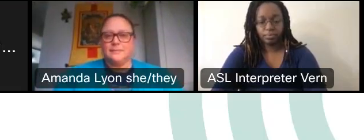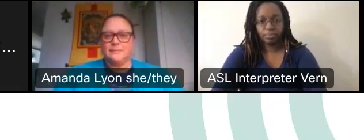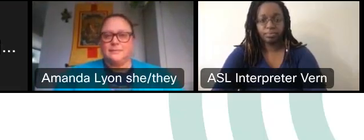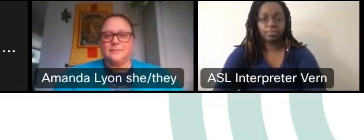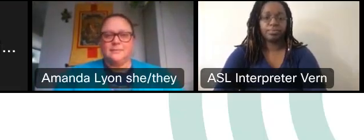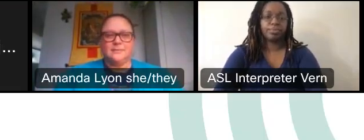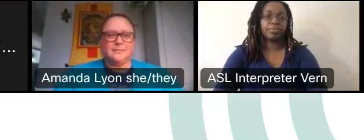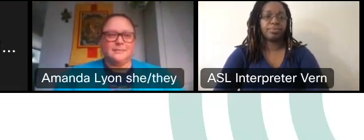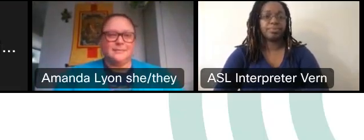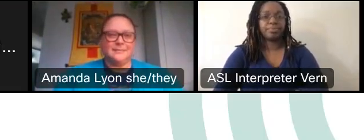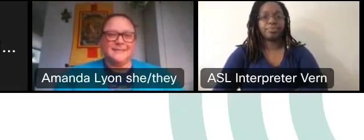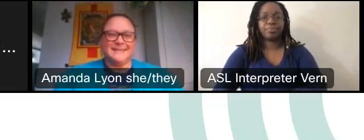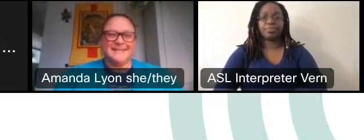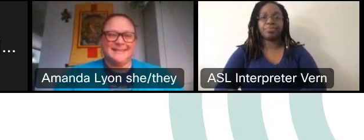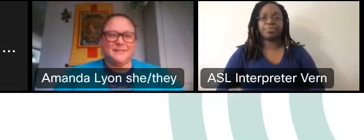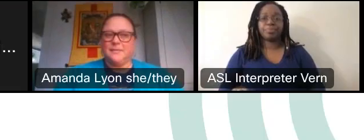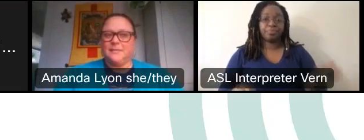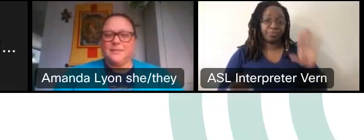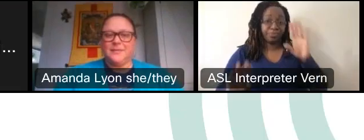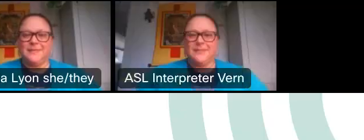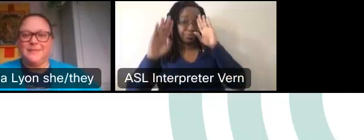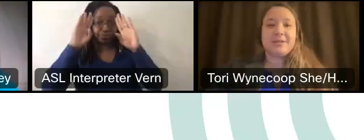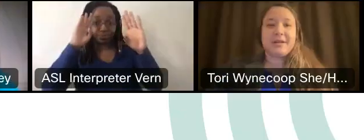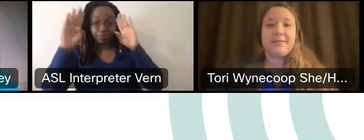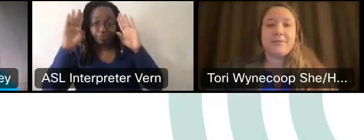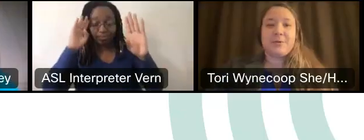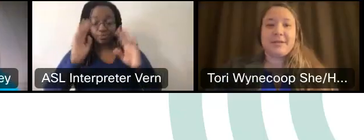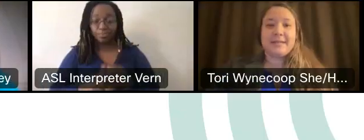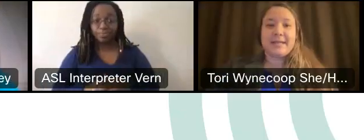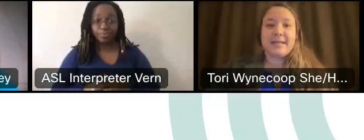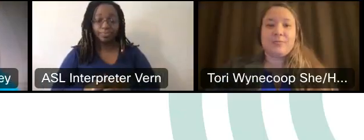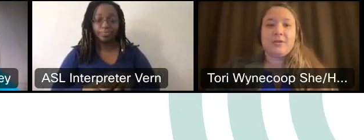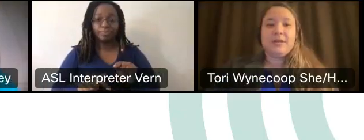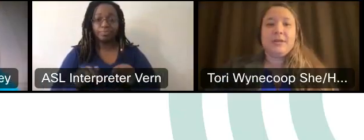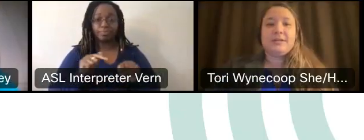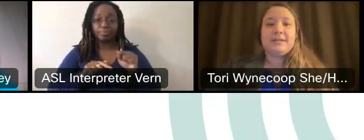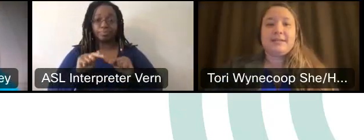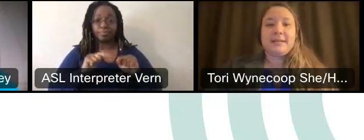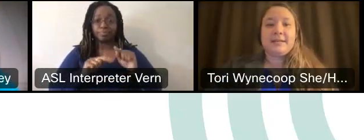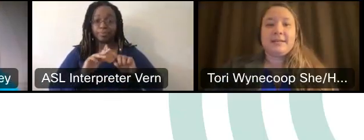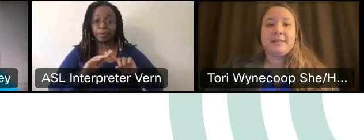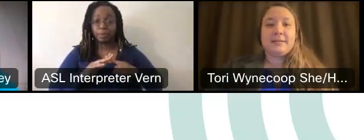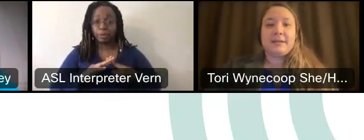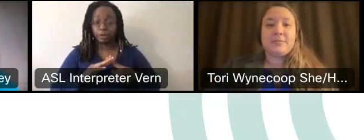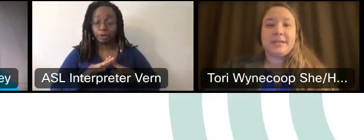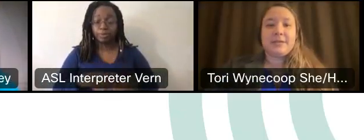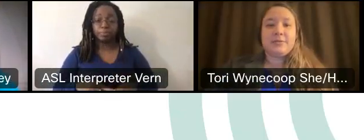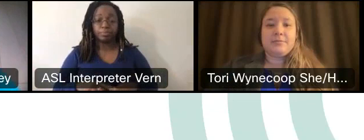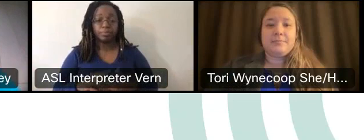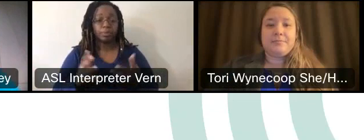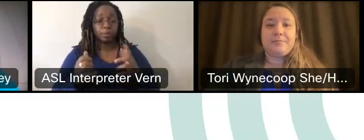Hello, everyone. Before we get started, let's be sure everyone is able to select their language